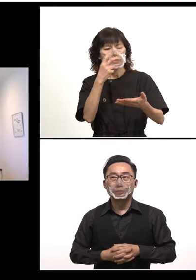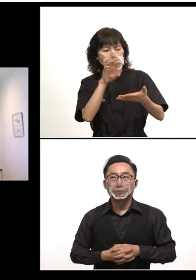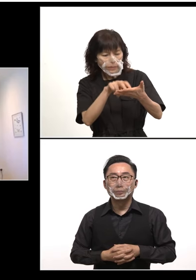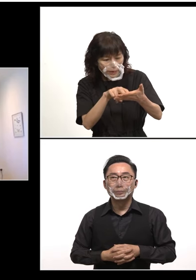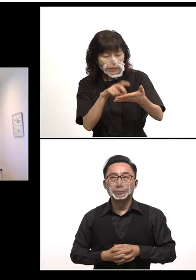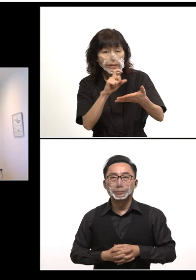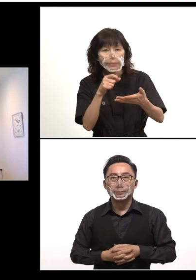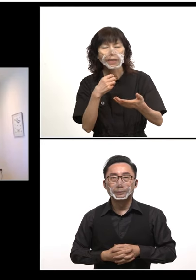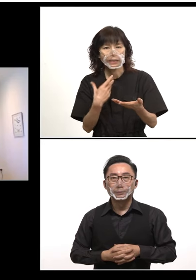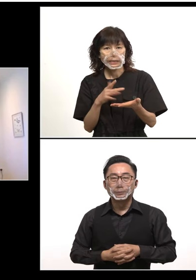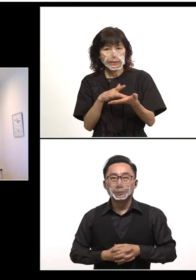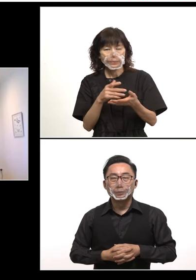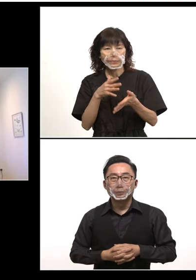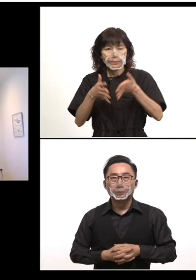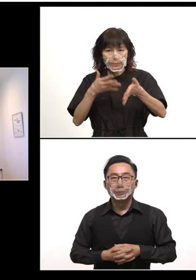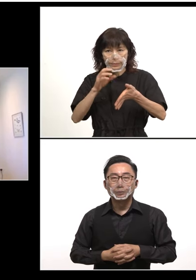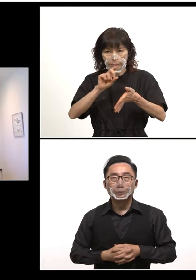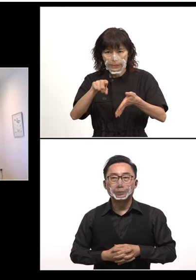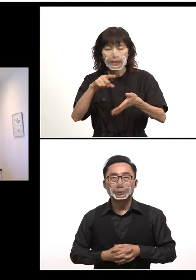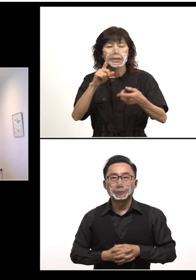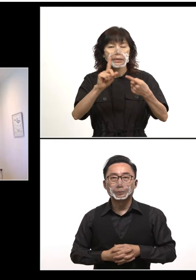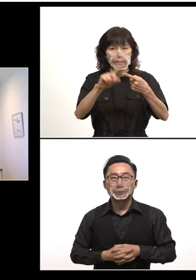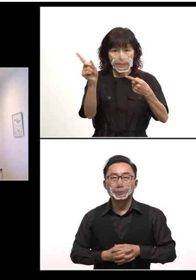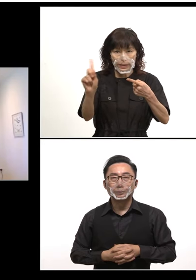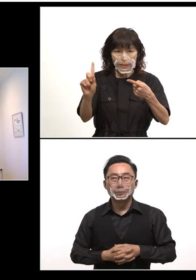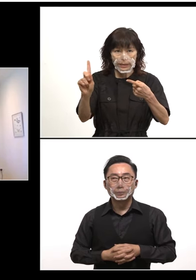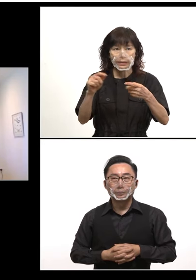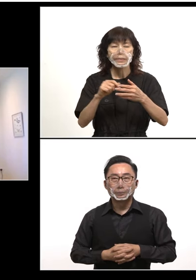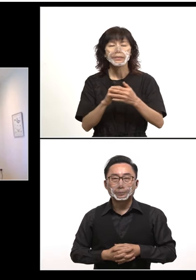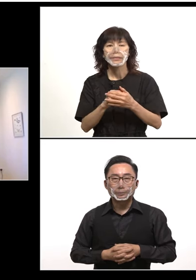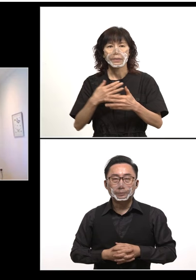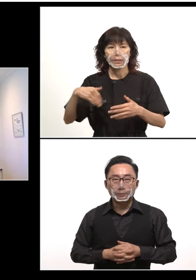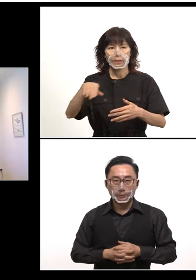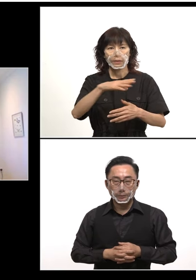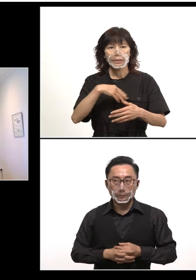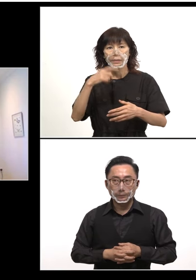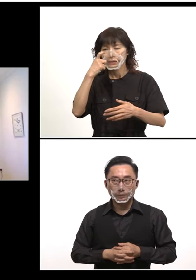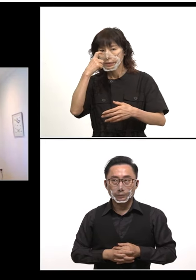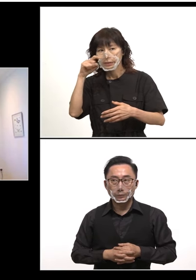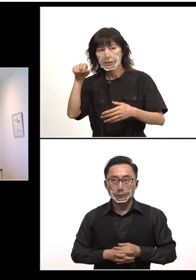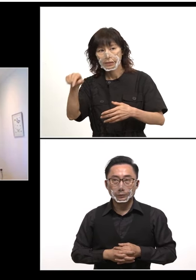now. The first question is the awareness of deaf culture higher in UK these years?